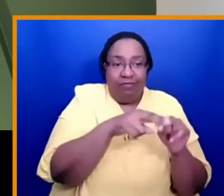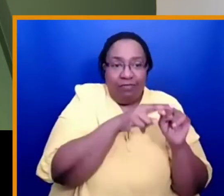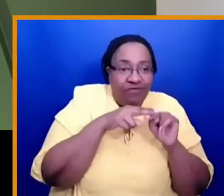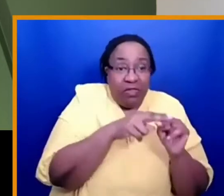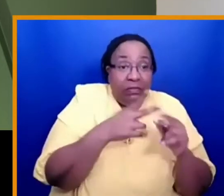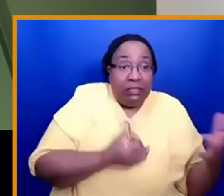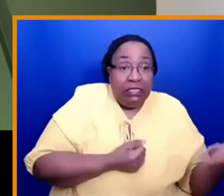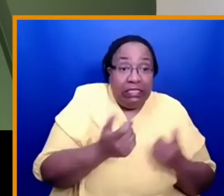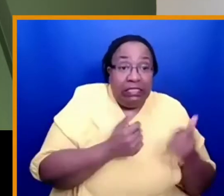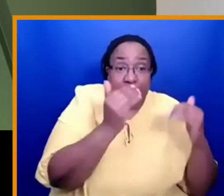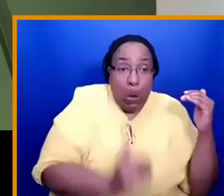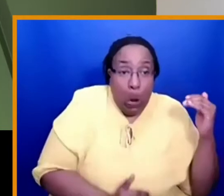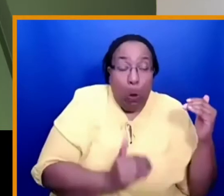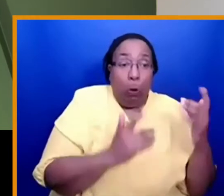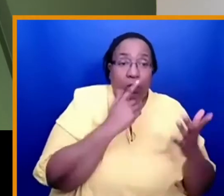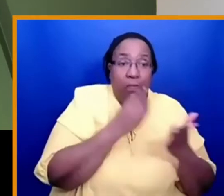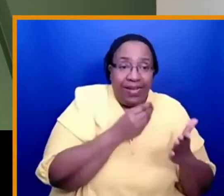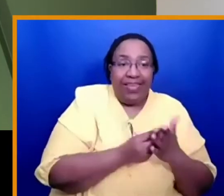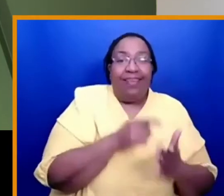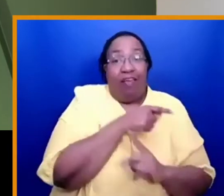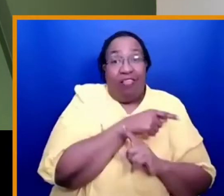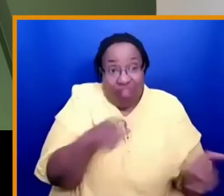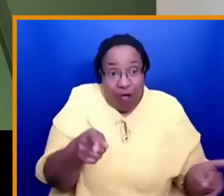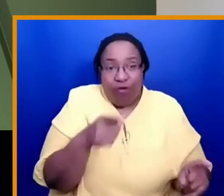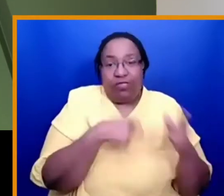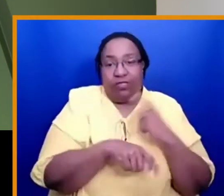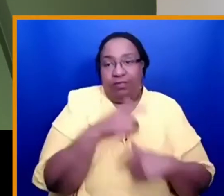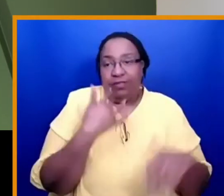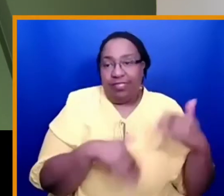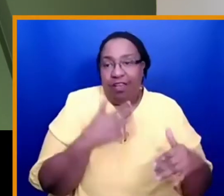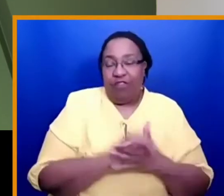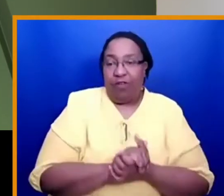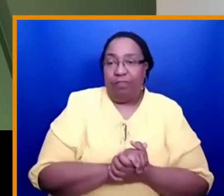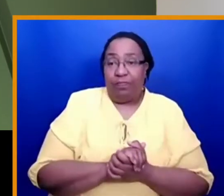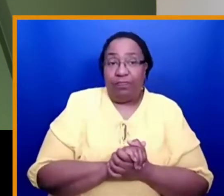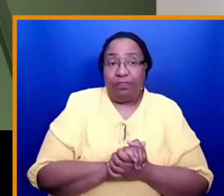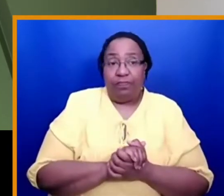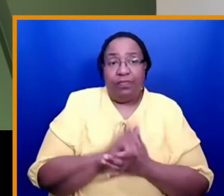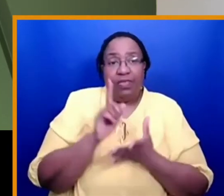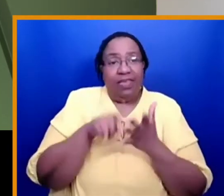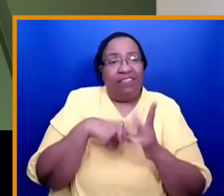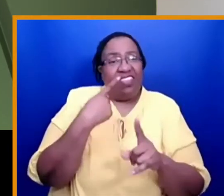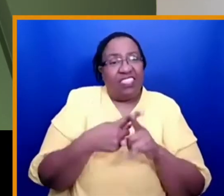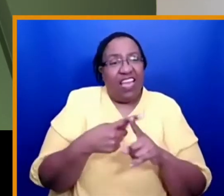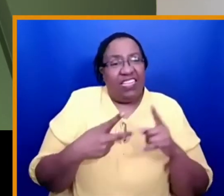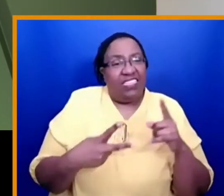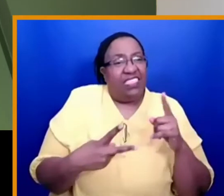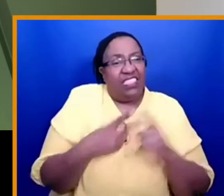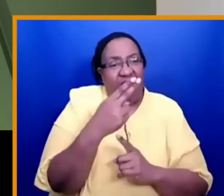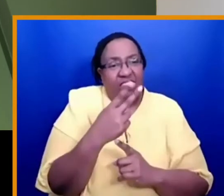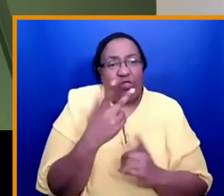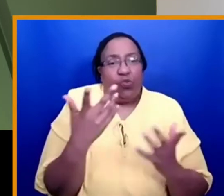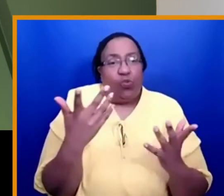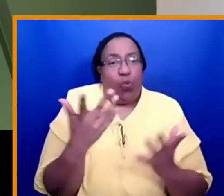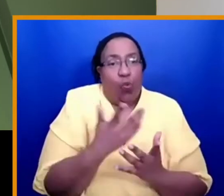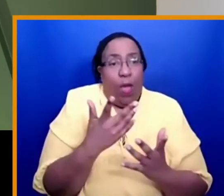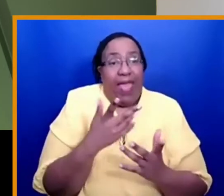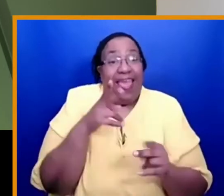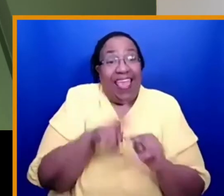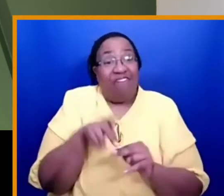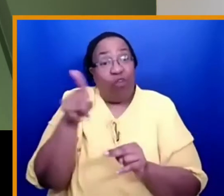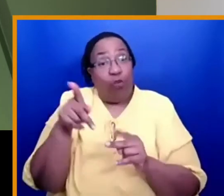since it's a freeze on the allowance, it is a tax cut where the benefits would largely go to the rich and not ordinary workers? This was also an argument made